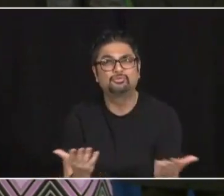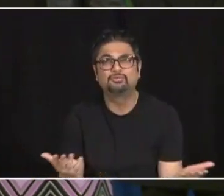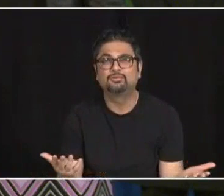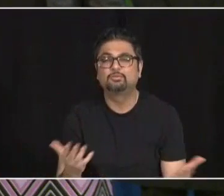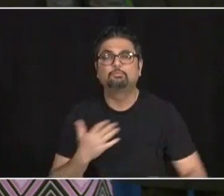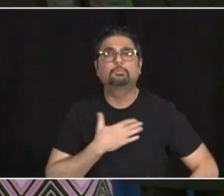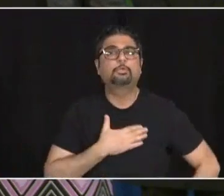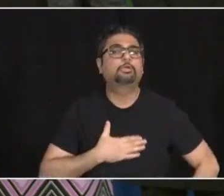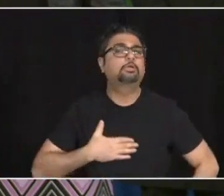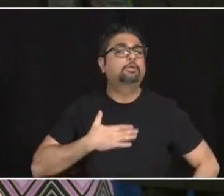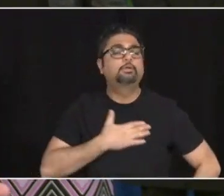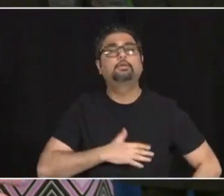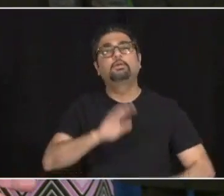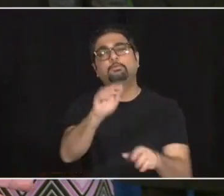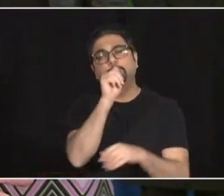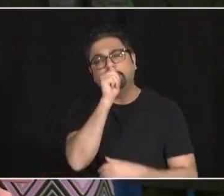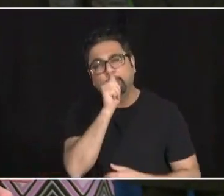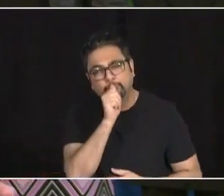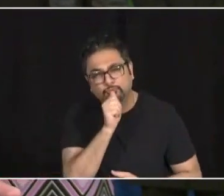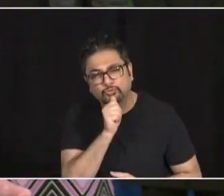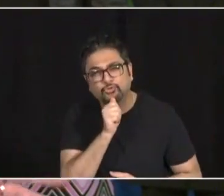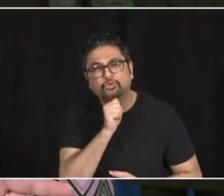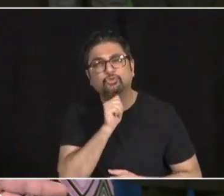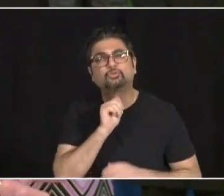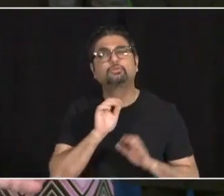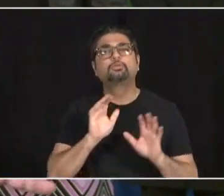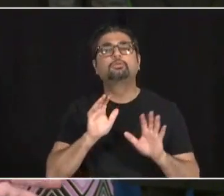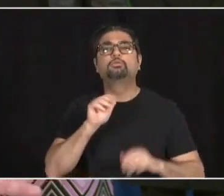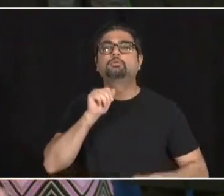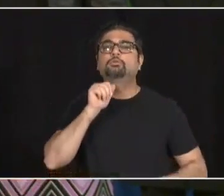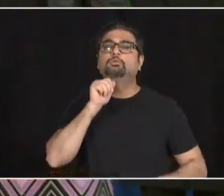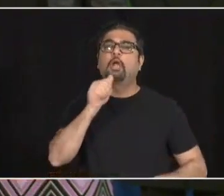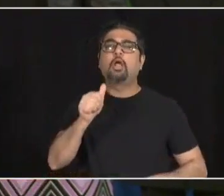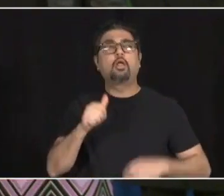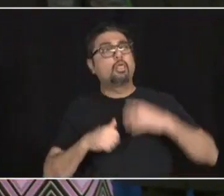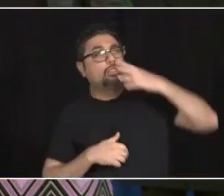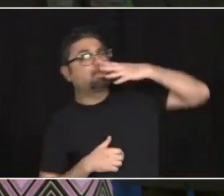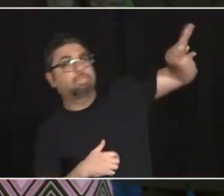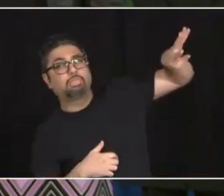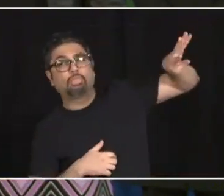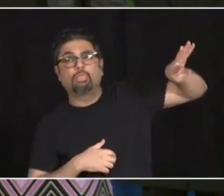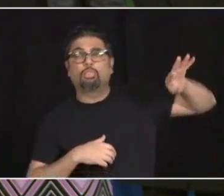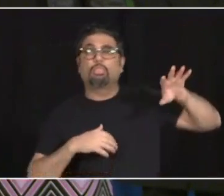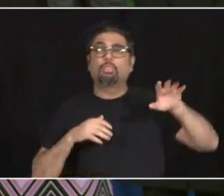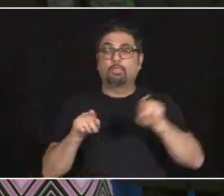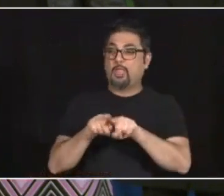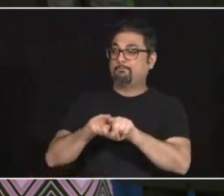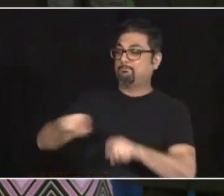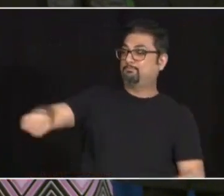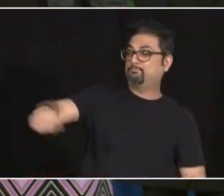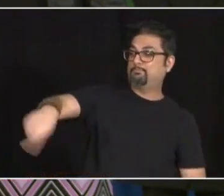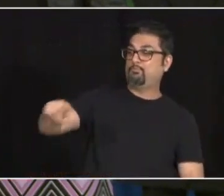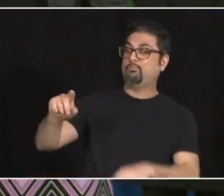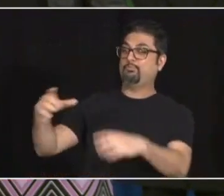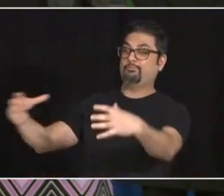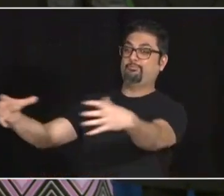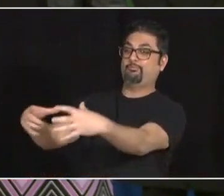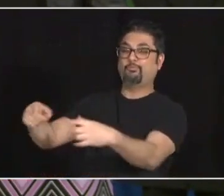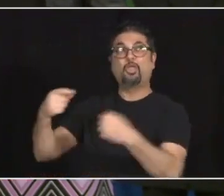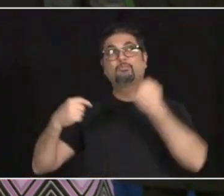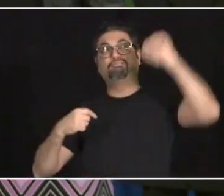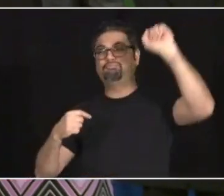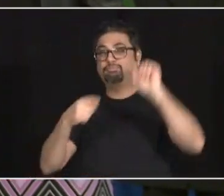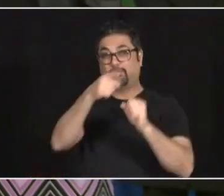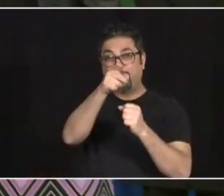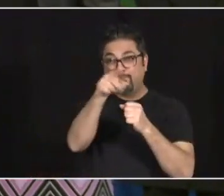act like the reckless, careless people out in front of Queen's Park right now. We'd be in deep trouble. But